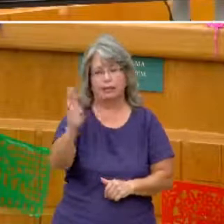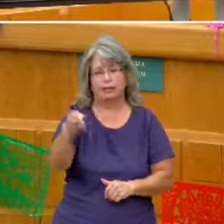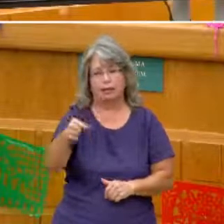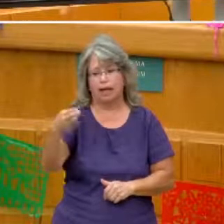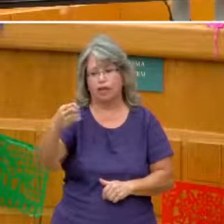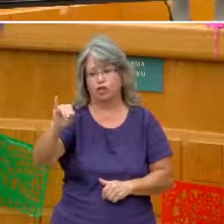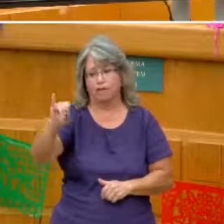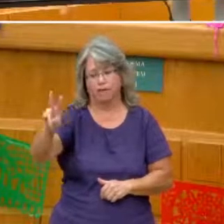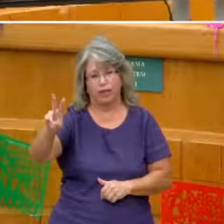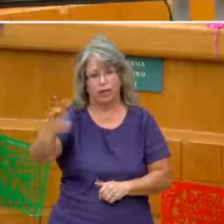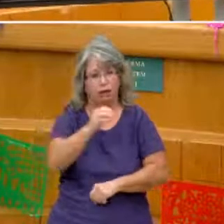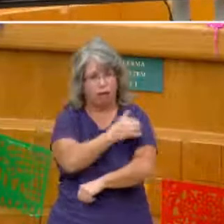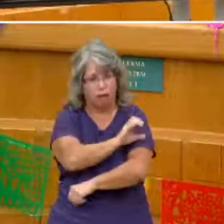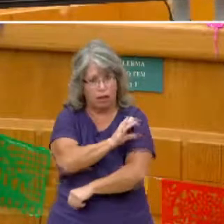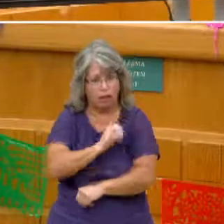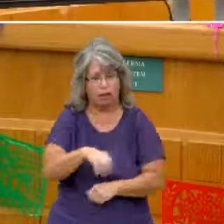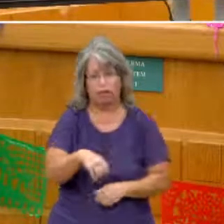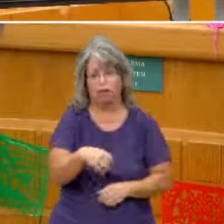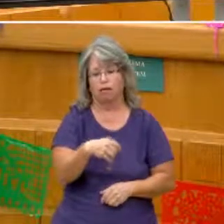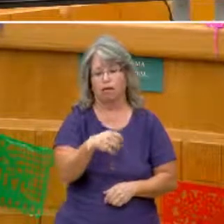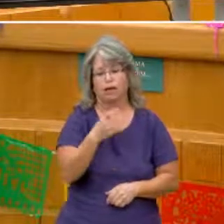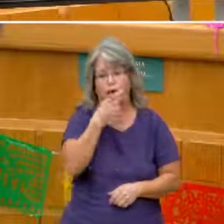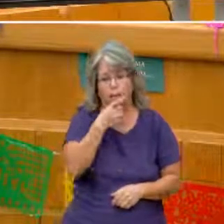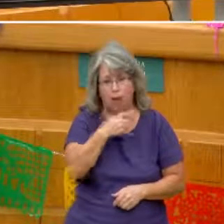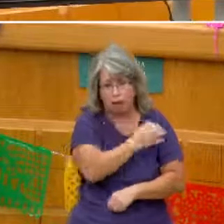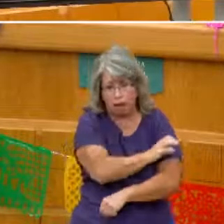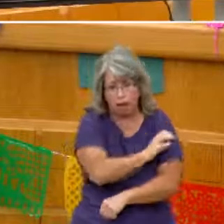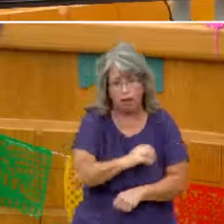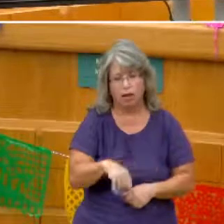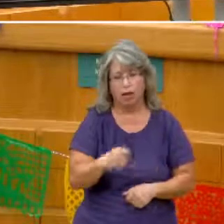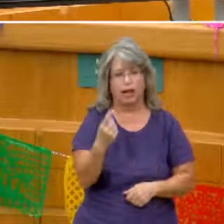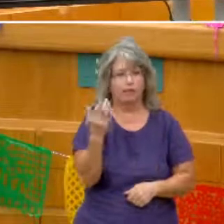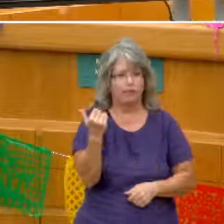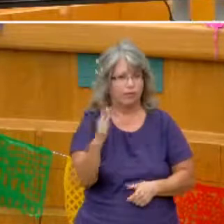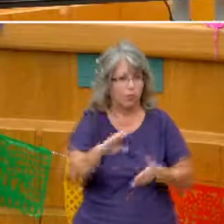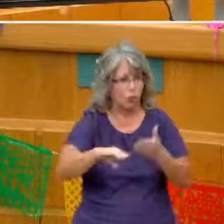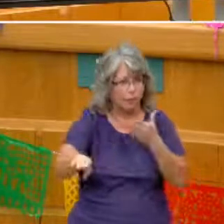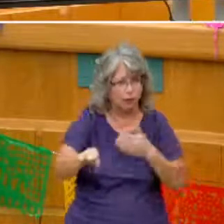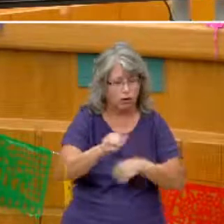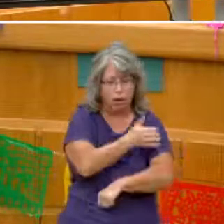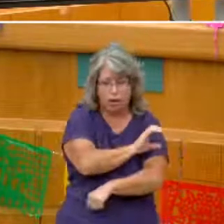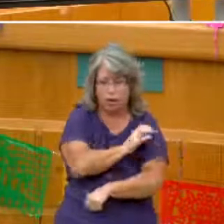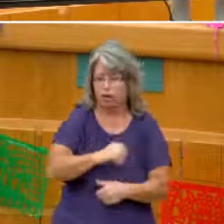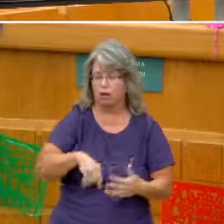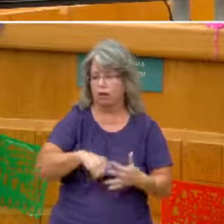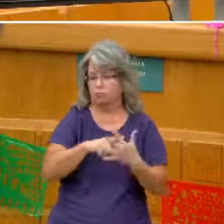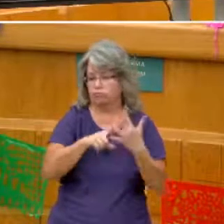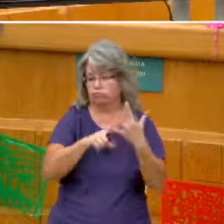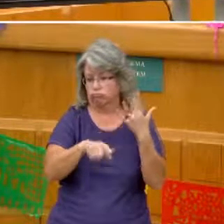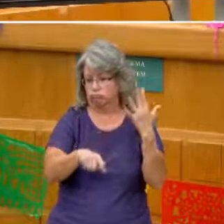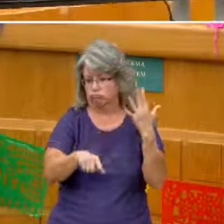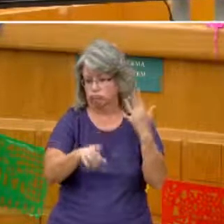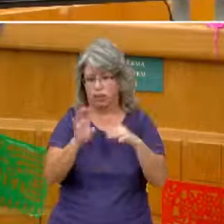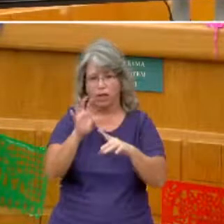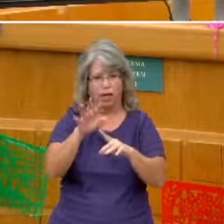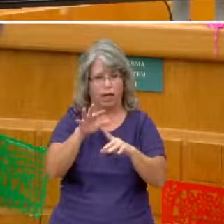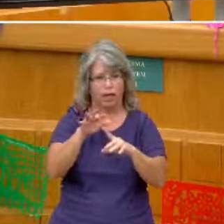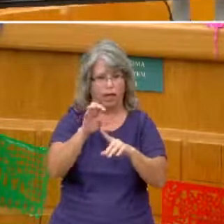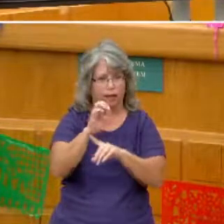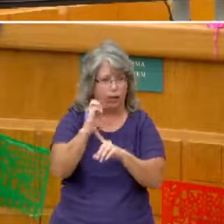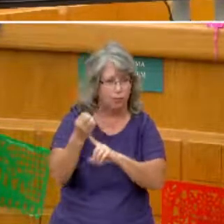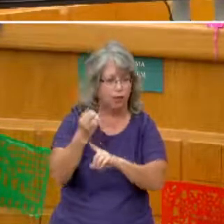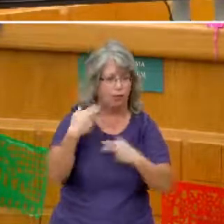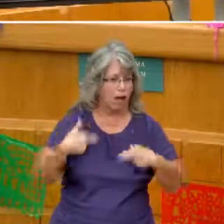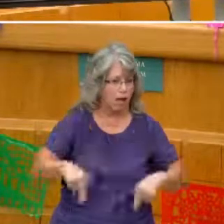as our 1115 waiver diabetic clinic, as well as our environmental health clinic will also be